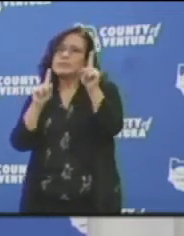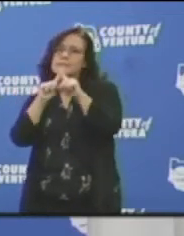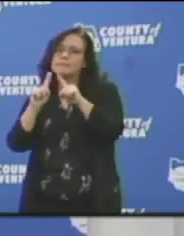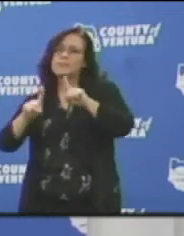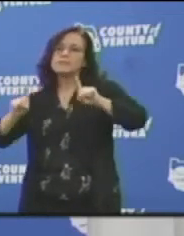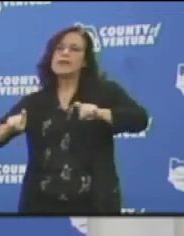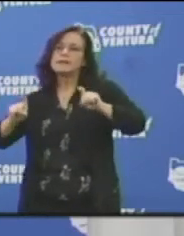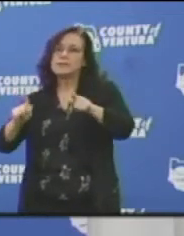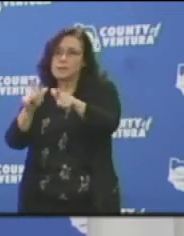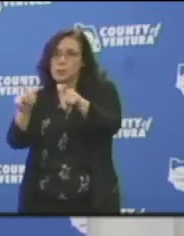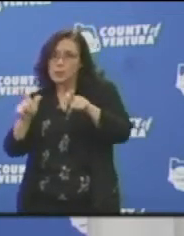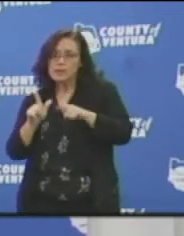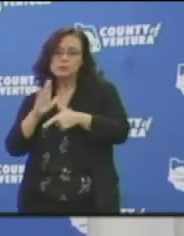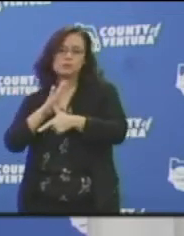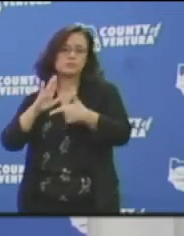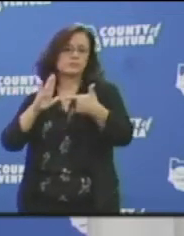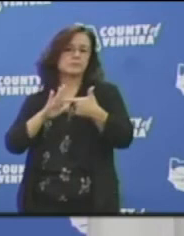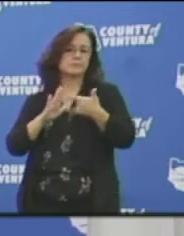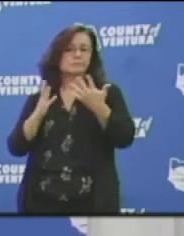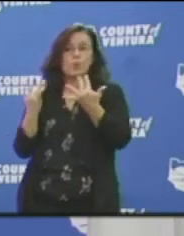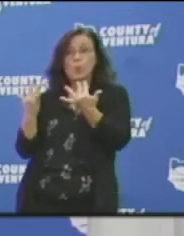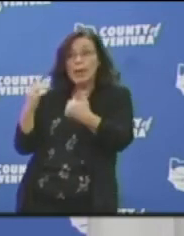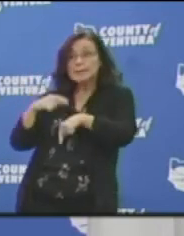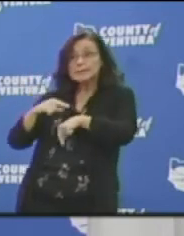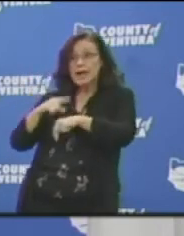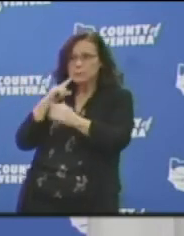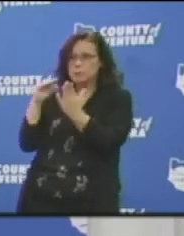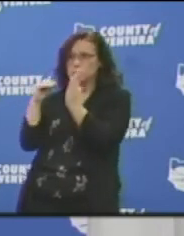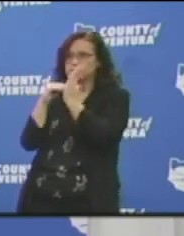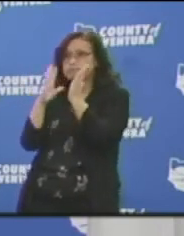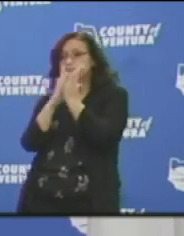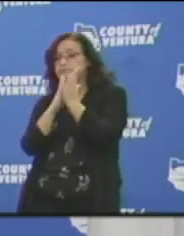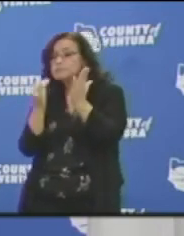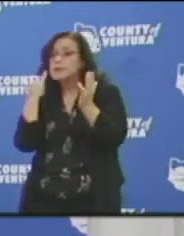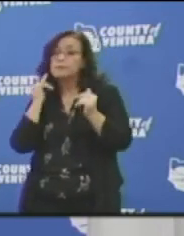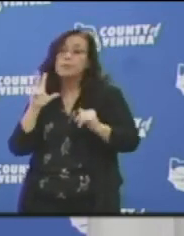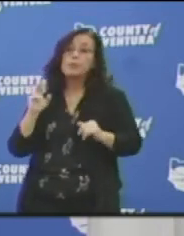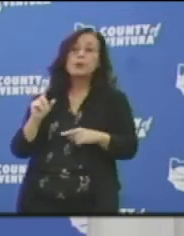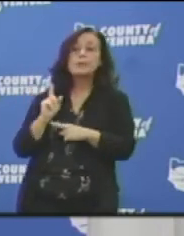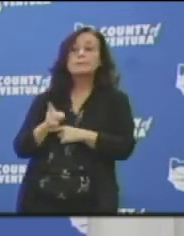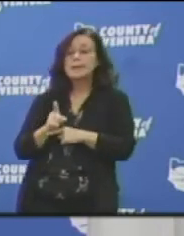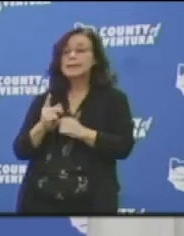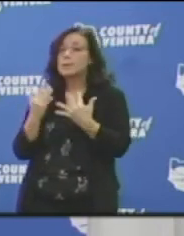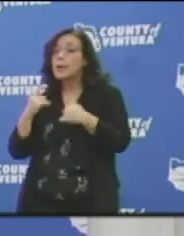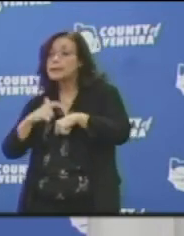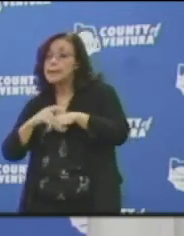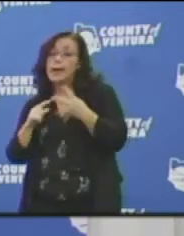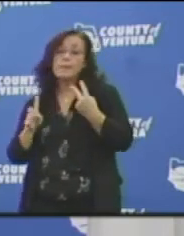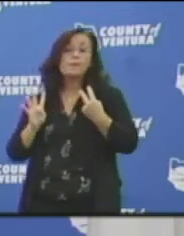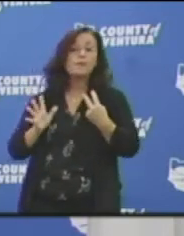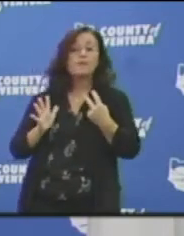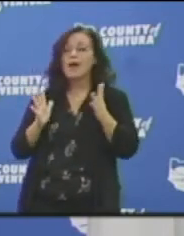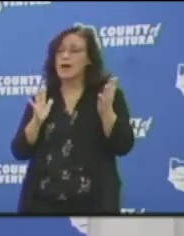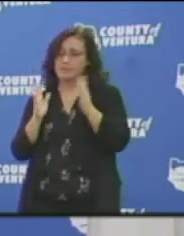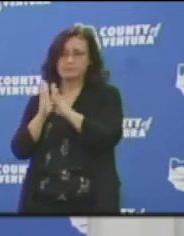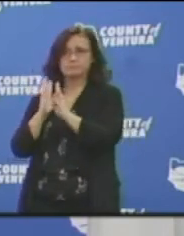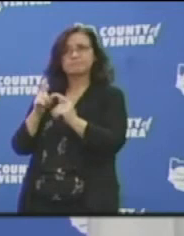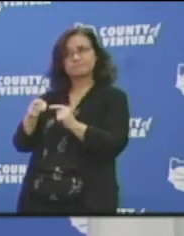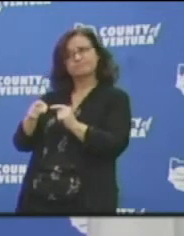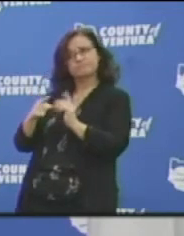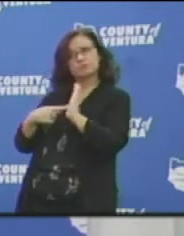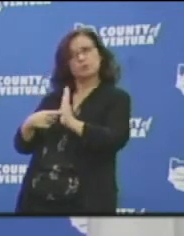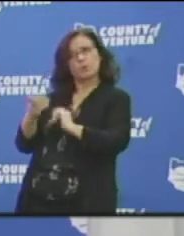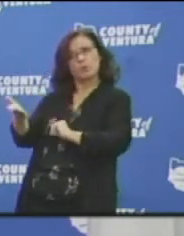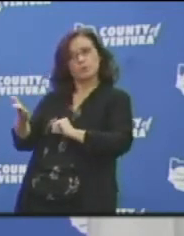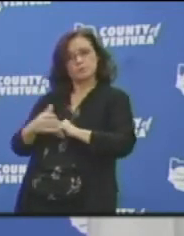addition, test wait times are listed throughout the day, and there are links